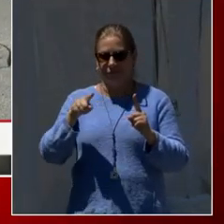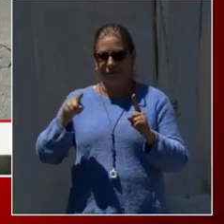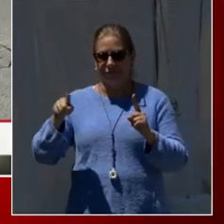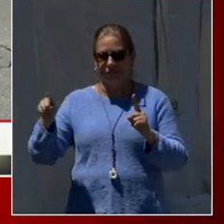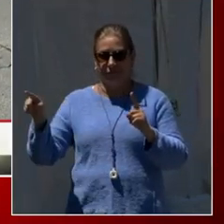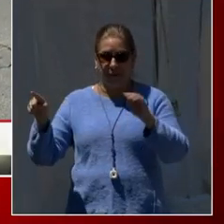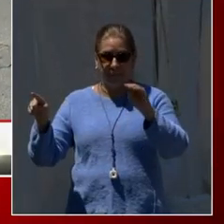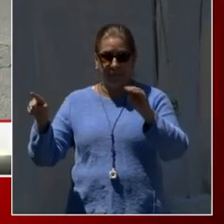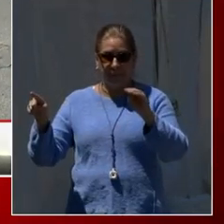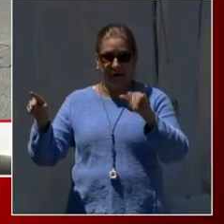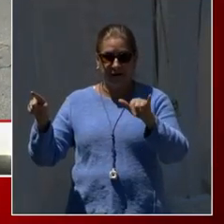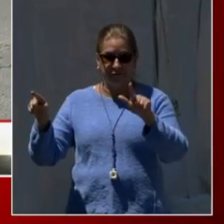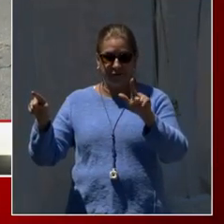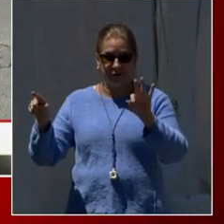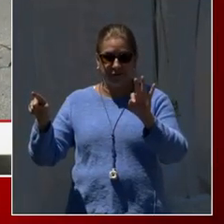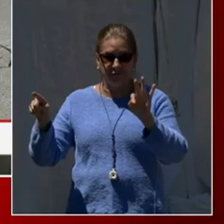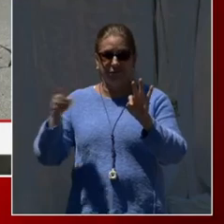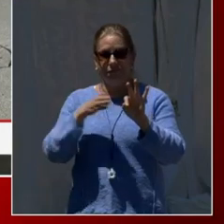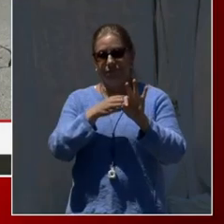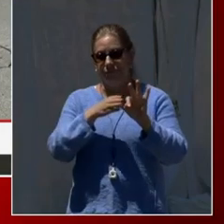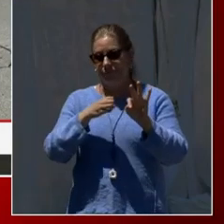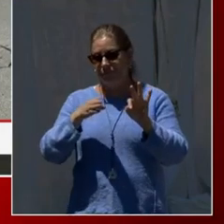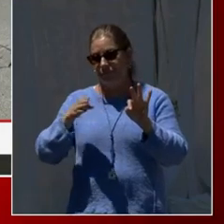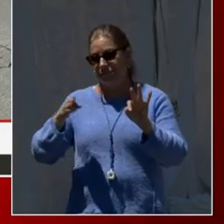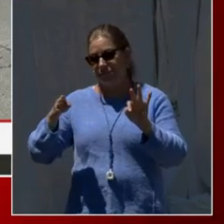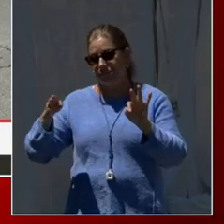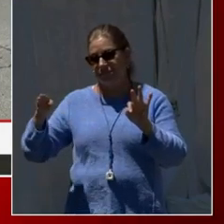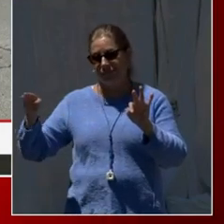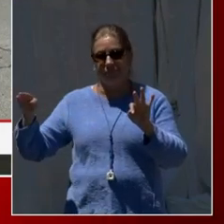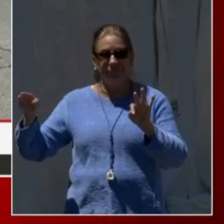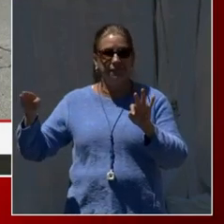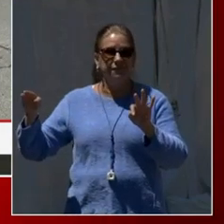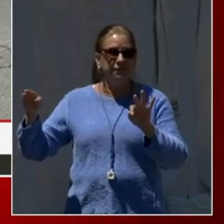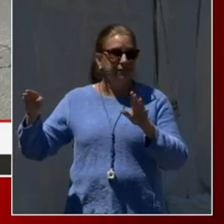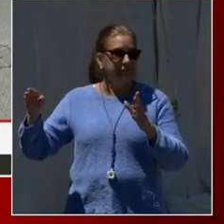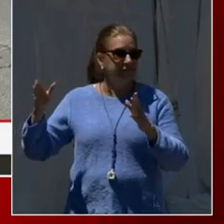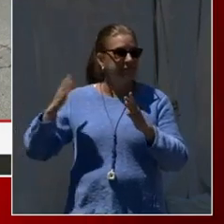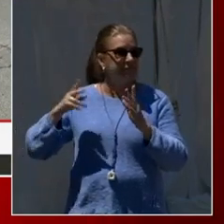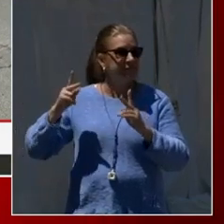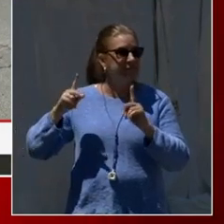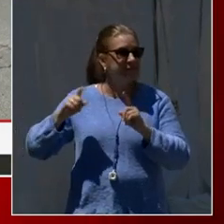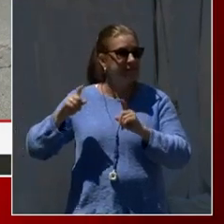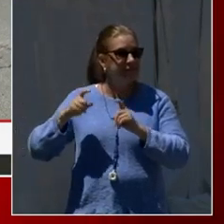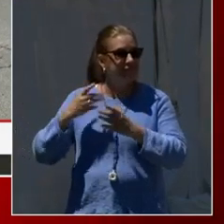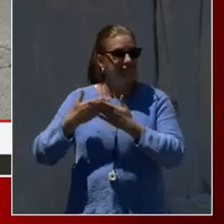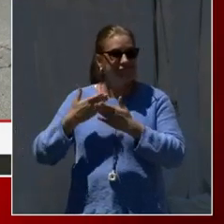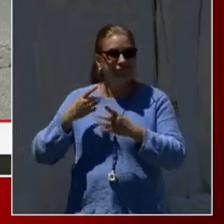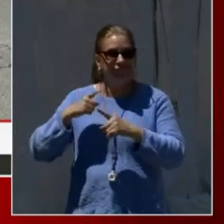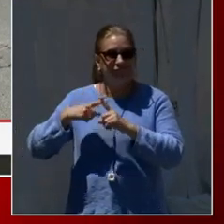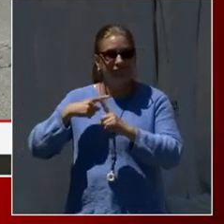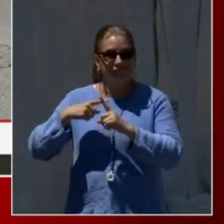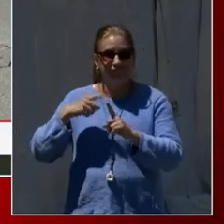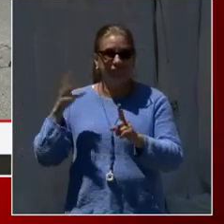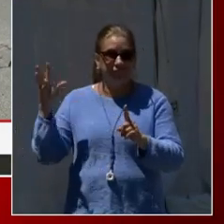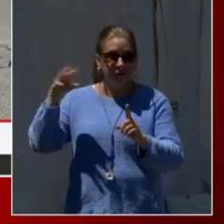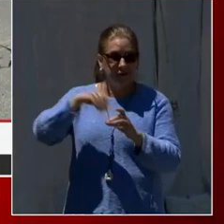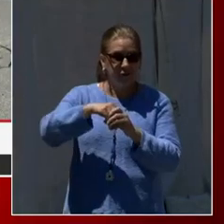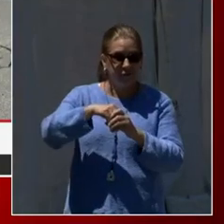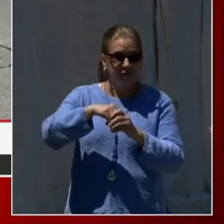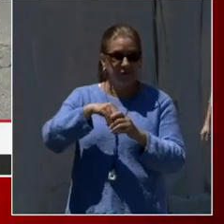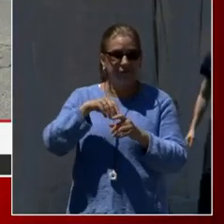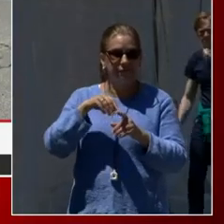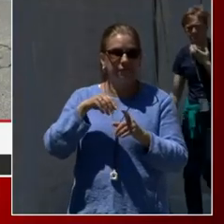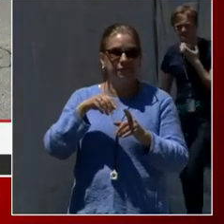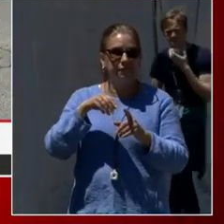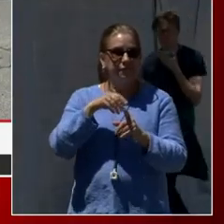couple of days to really set what day 0 really is, because of variability around that symptom onset for not a lot of people